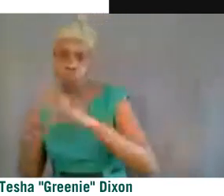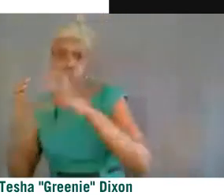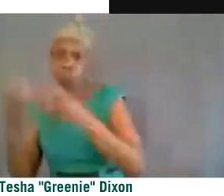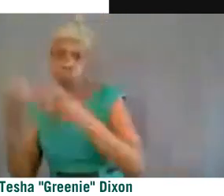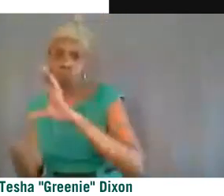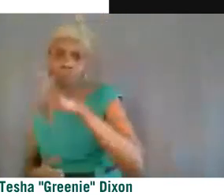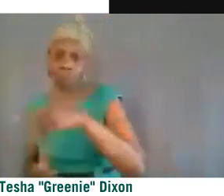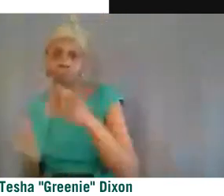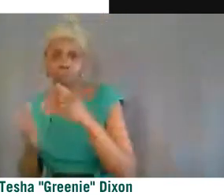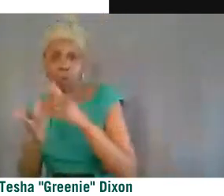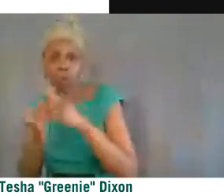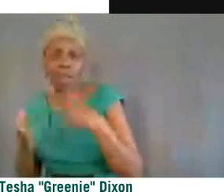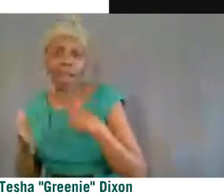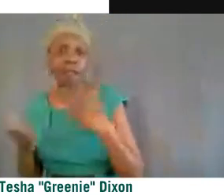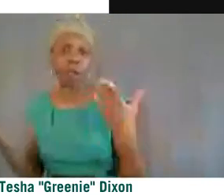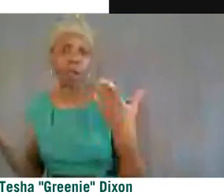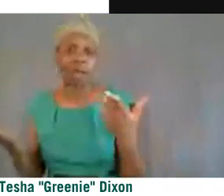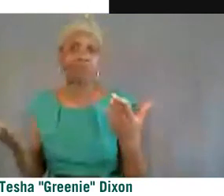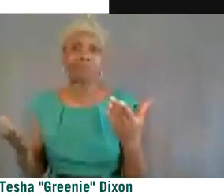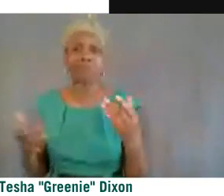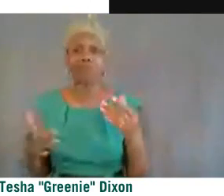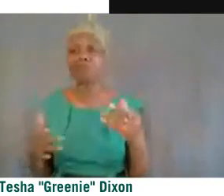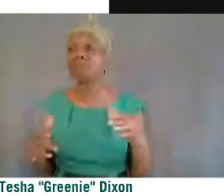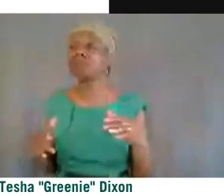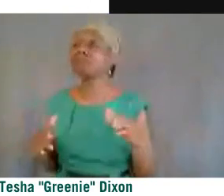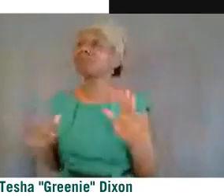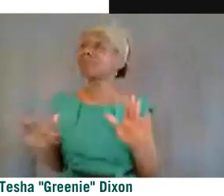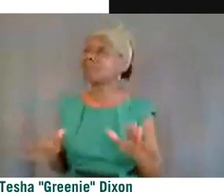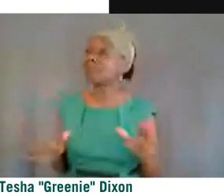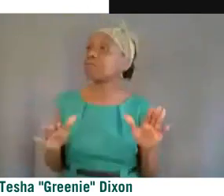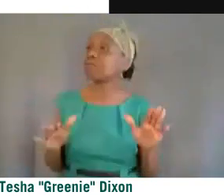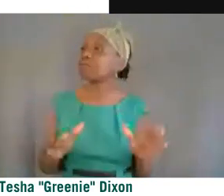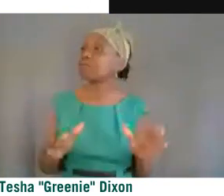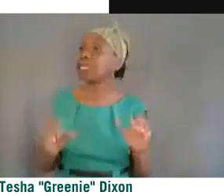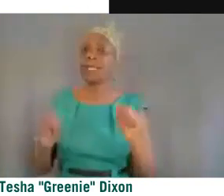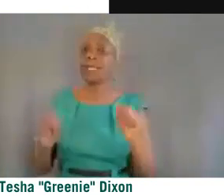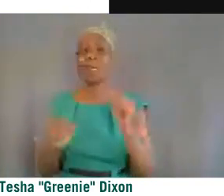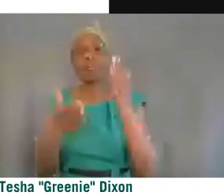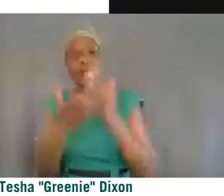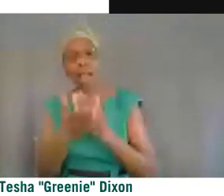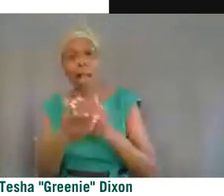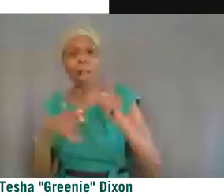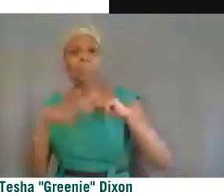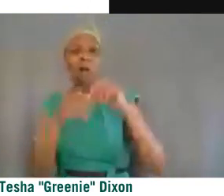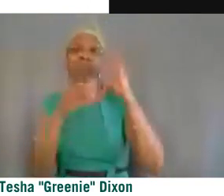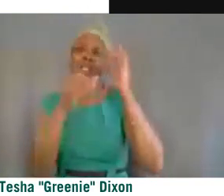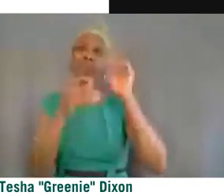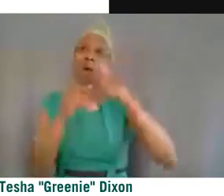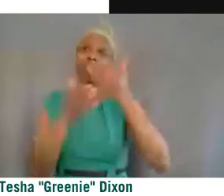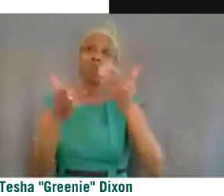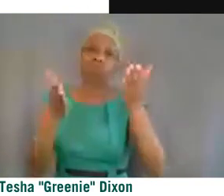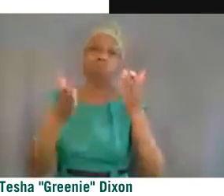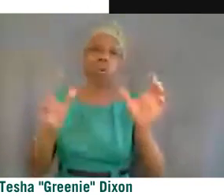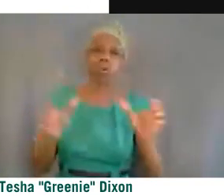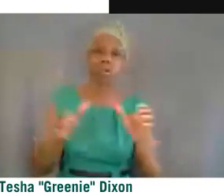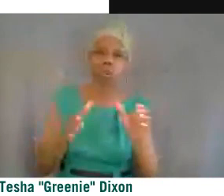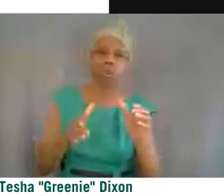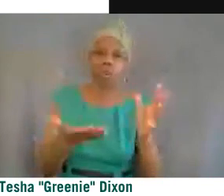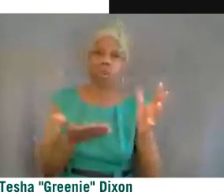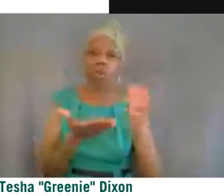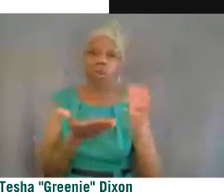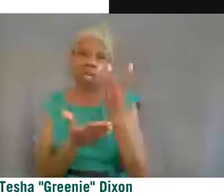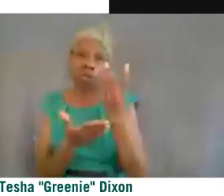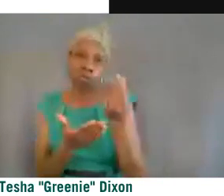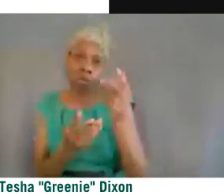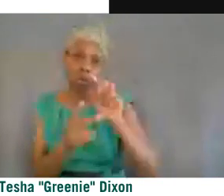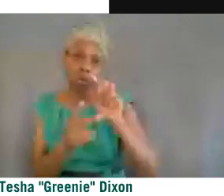the luxury of some time to think about what are the things that we want to do, get several different opinions,